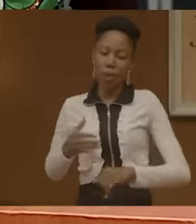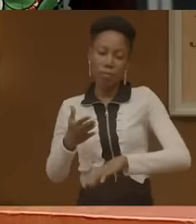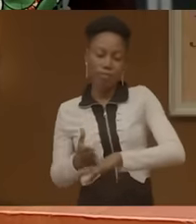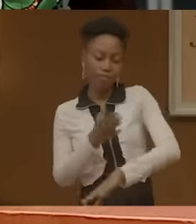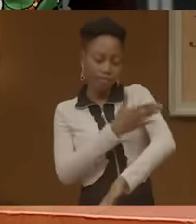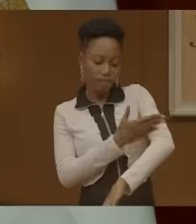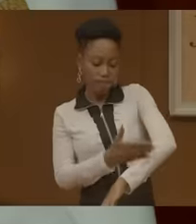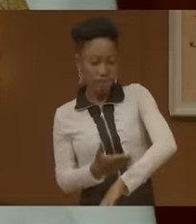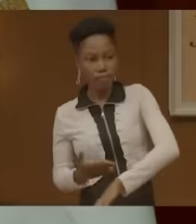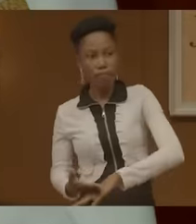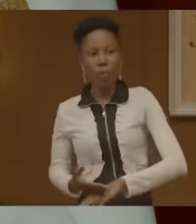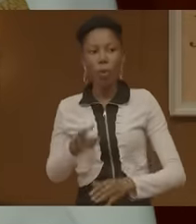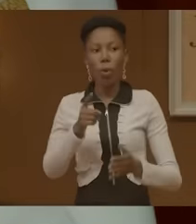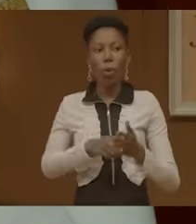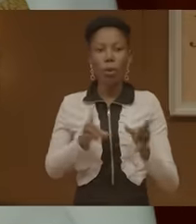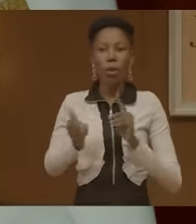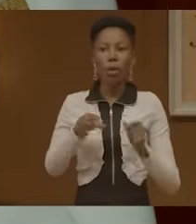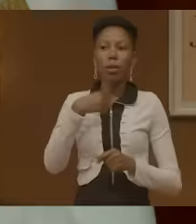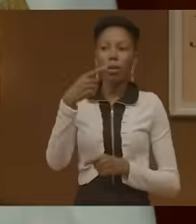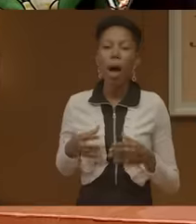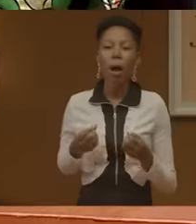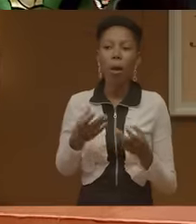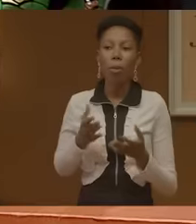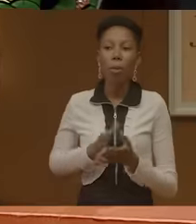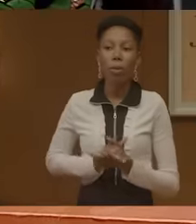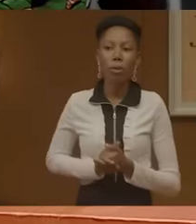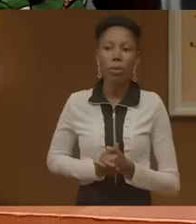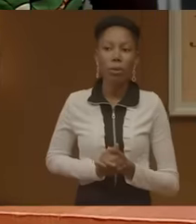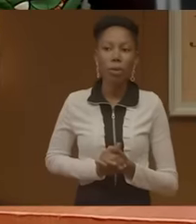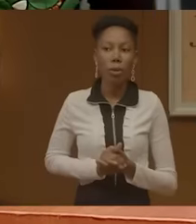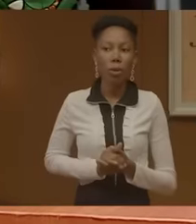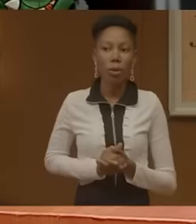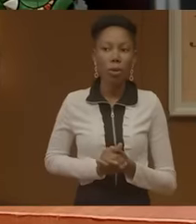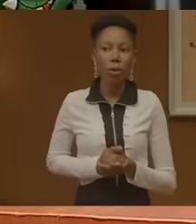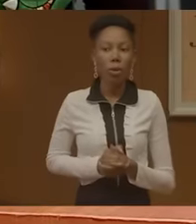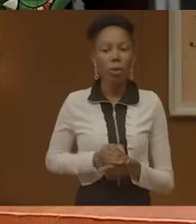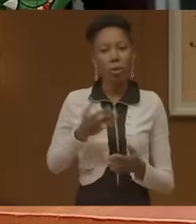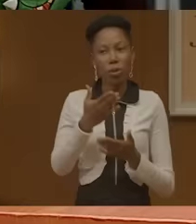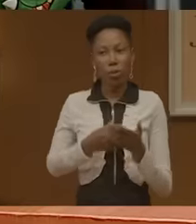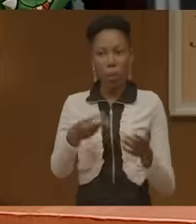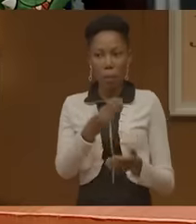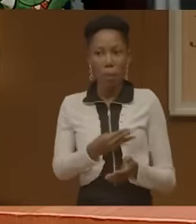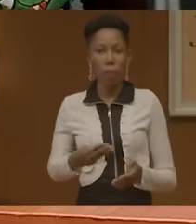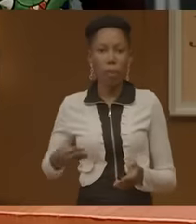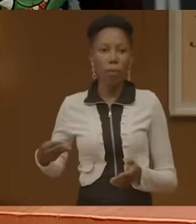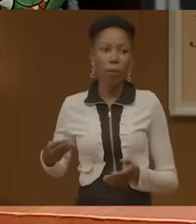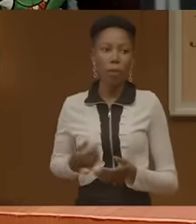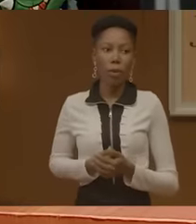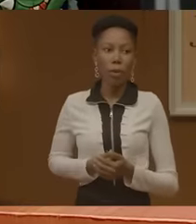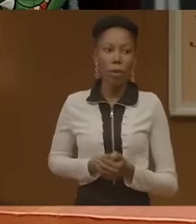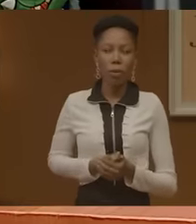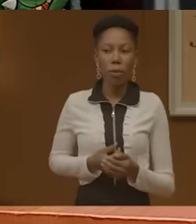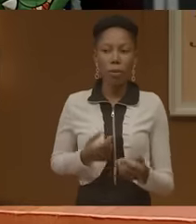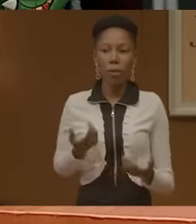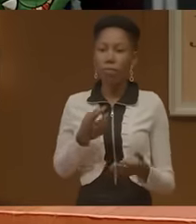improving. What were you asked to buy then? How much was it? The materials we used to take care of. What are the